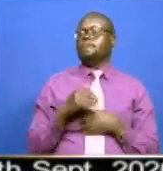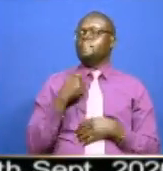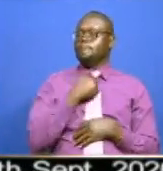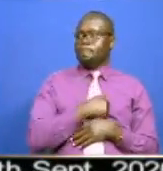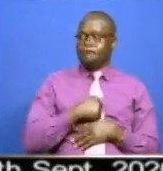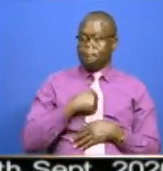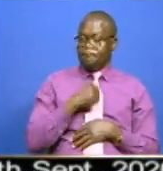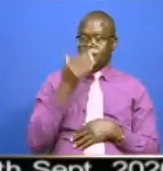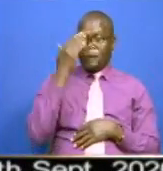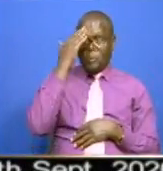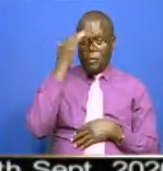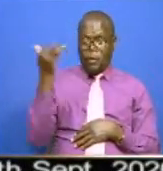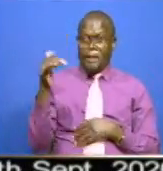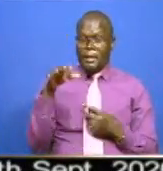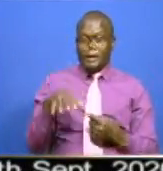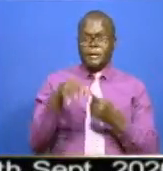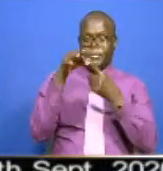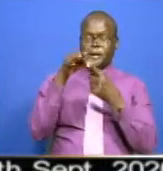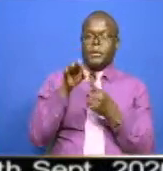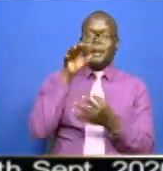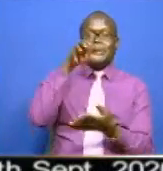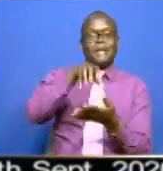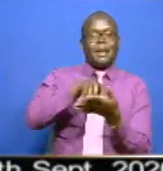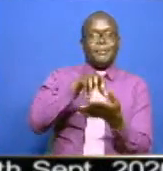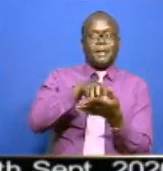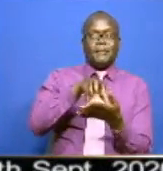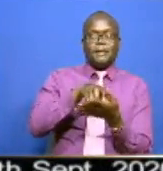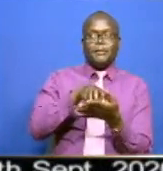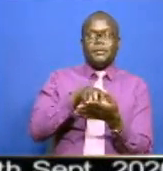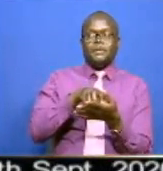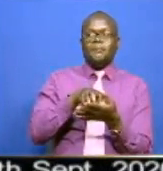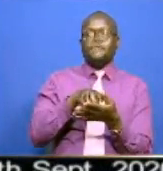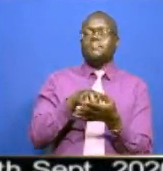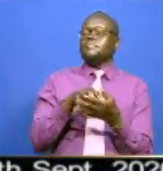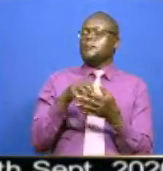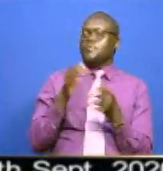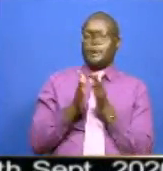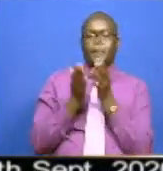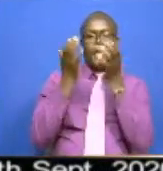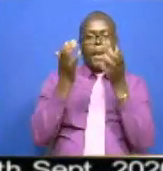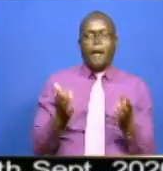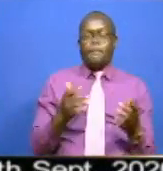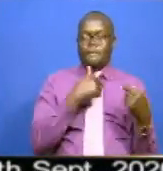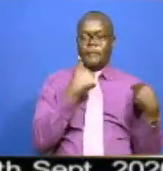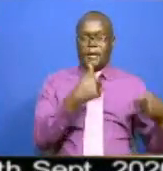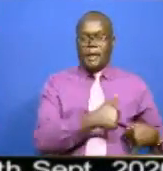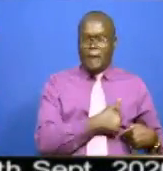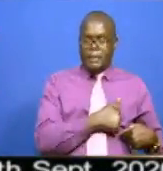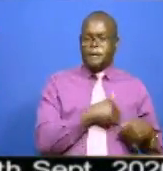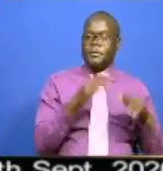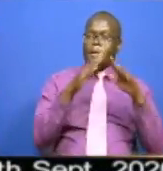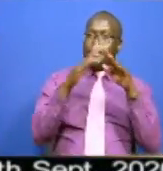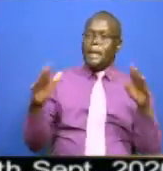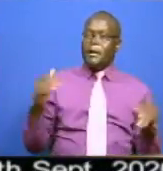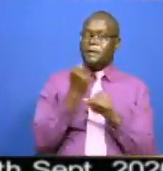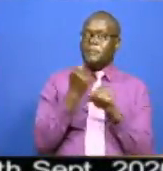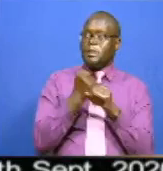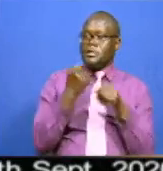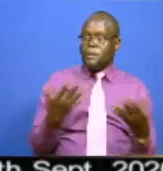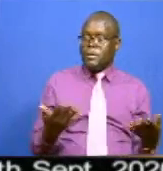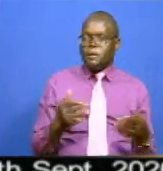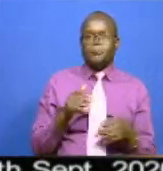and because of special circumstances, with very heavy heart, this House does